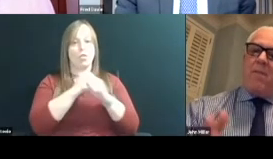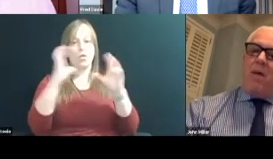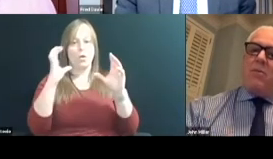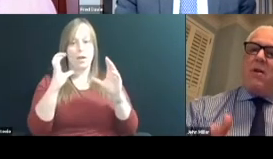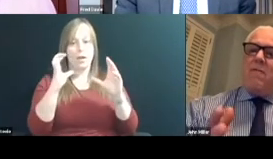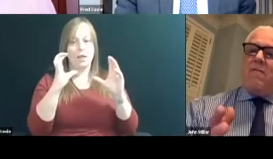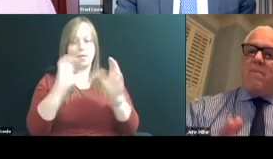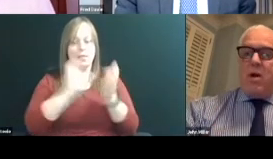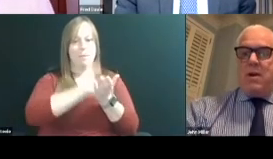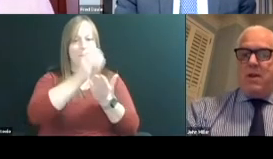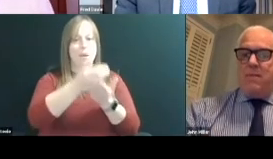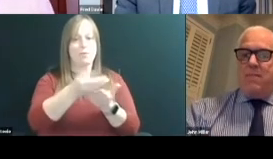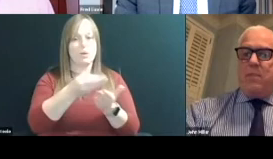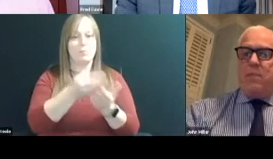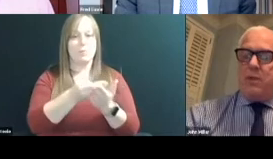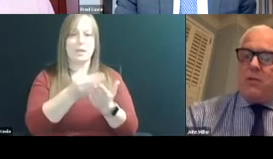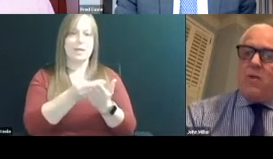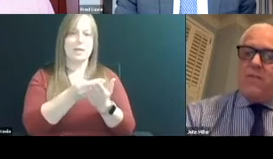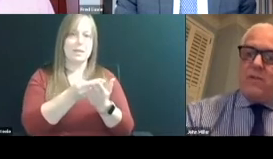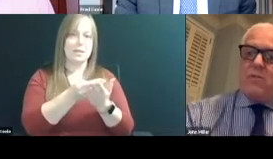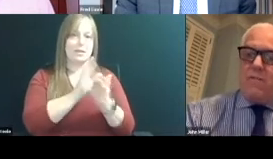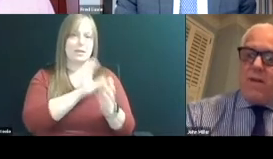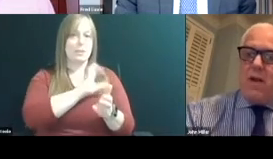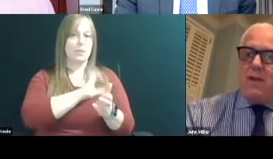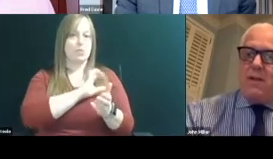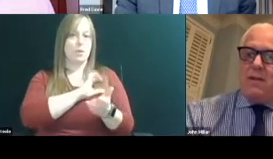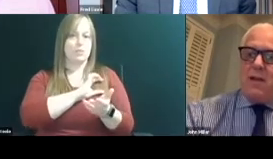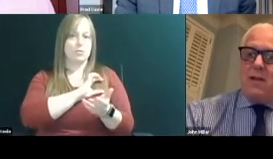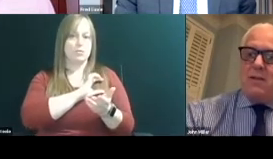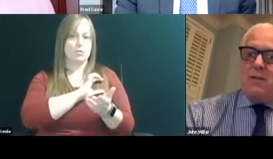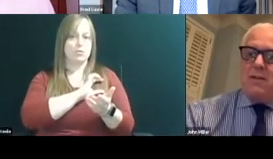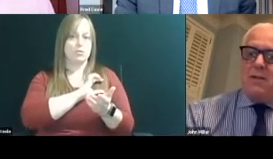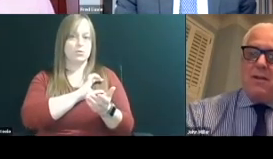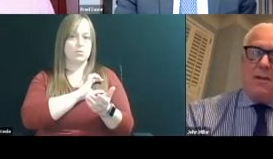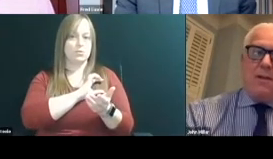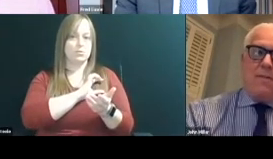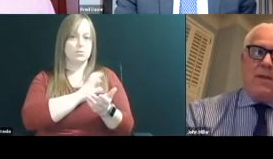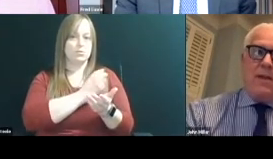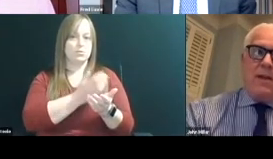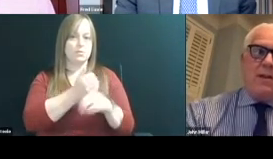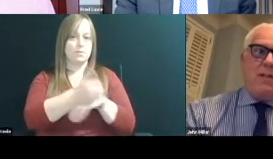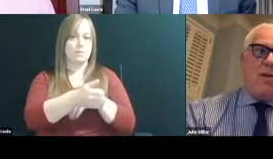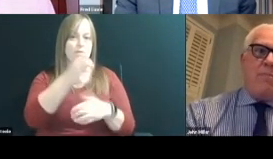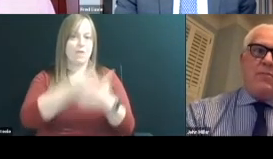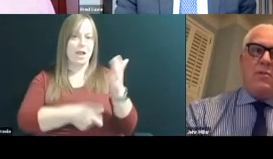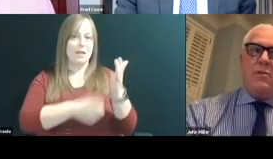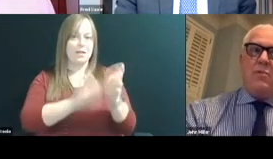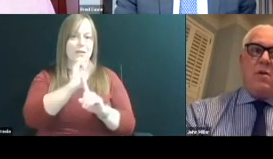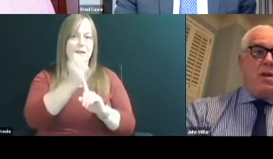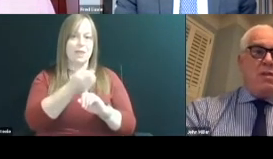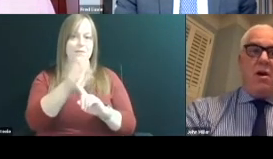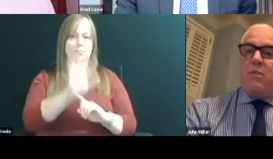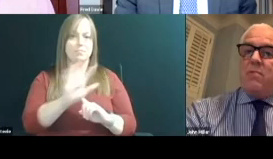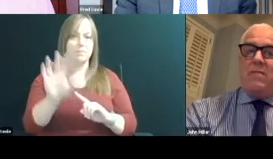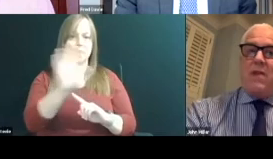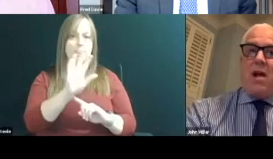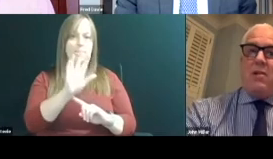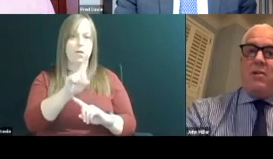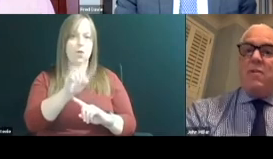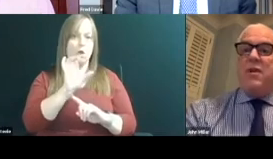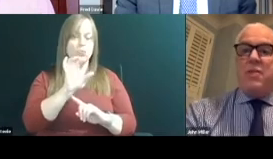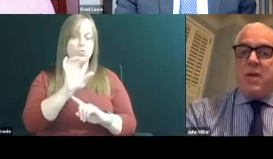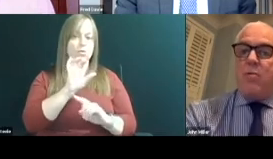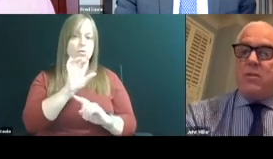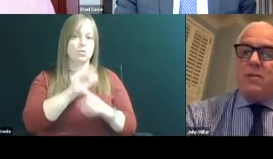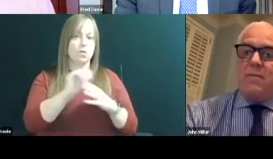the amount of money that police officers are fined in these cases, it comes to the hundreds of